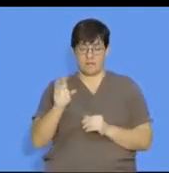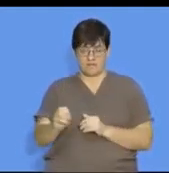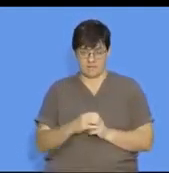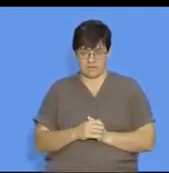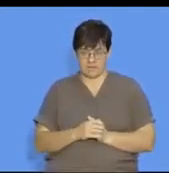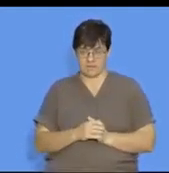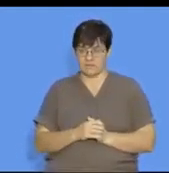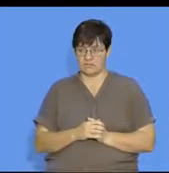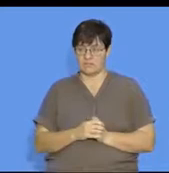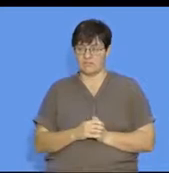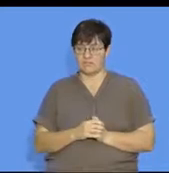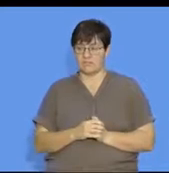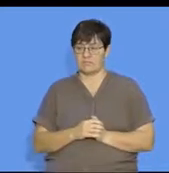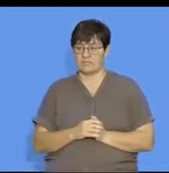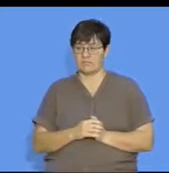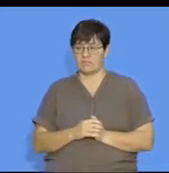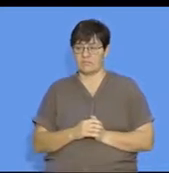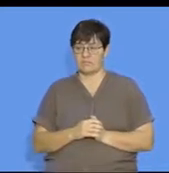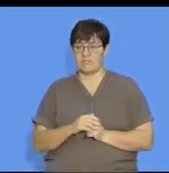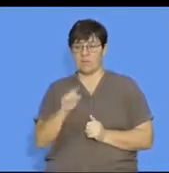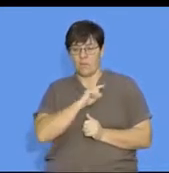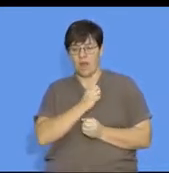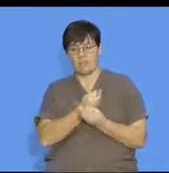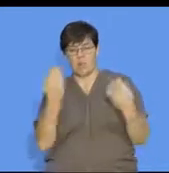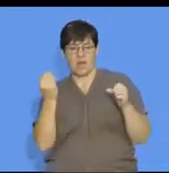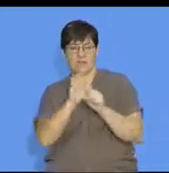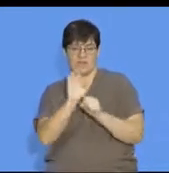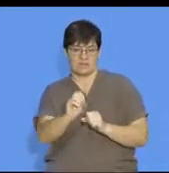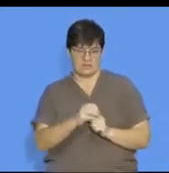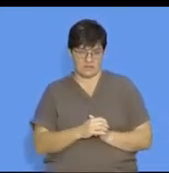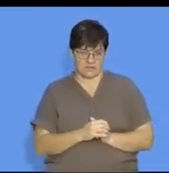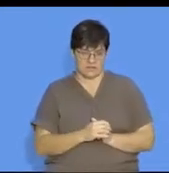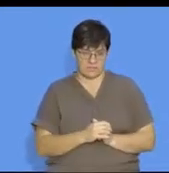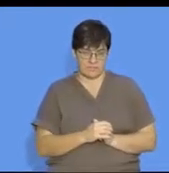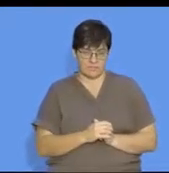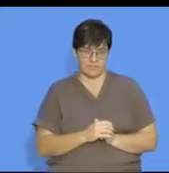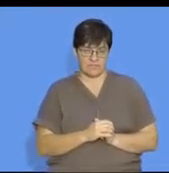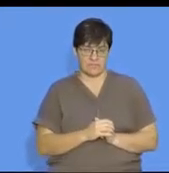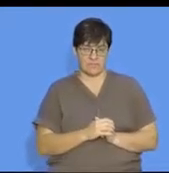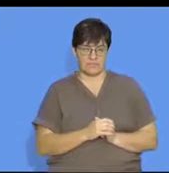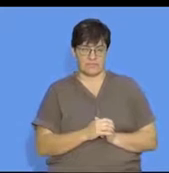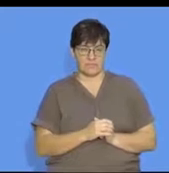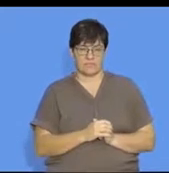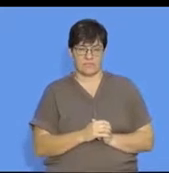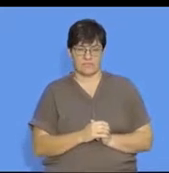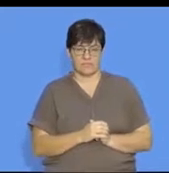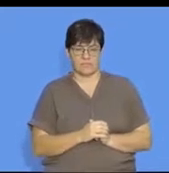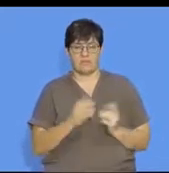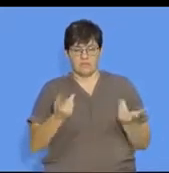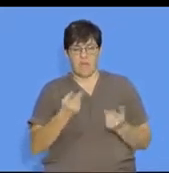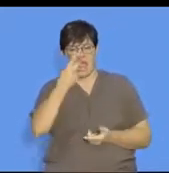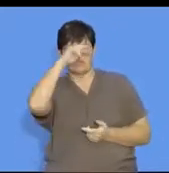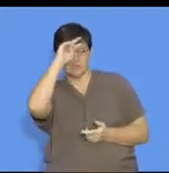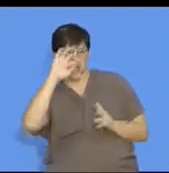switch was open. Okay, take note of that because it has a lot of implication in terms of